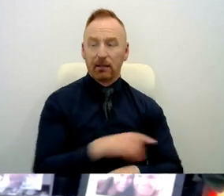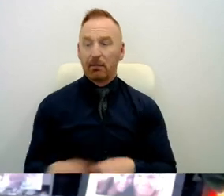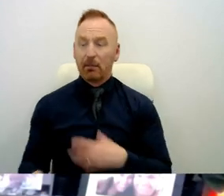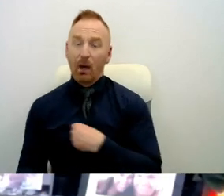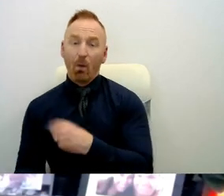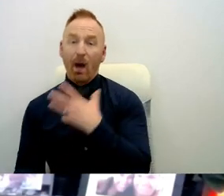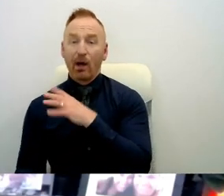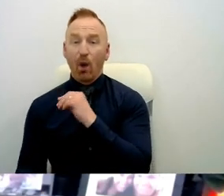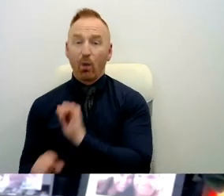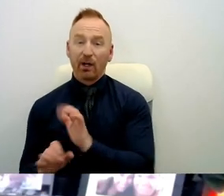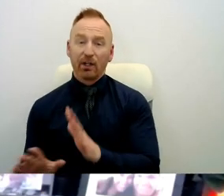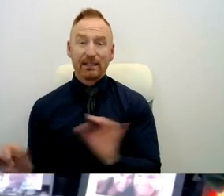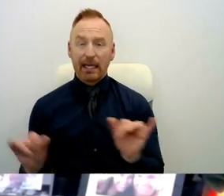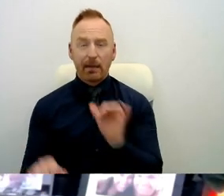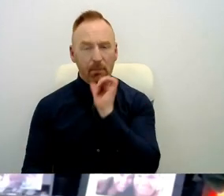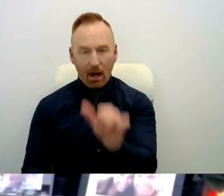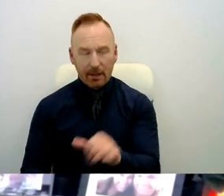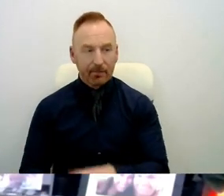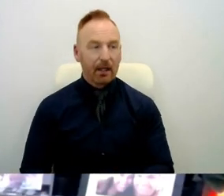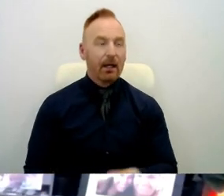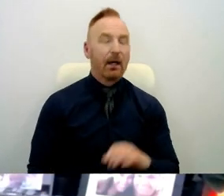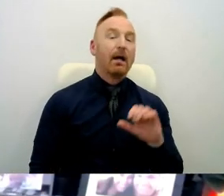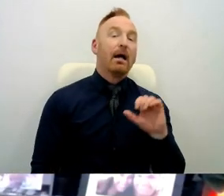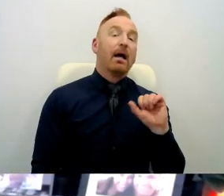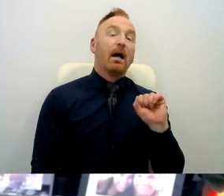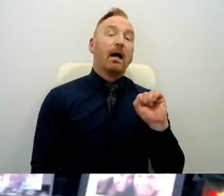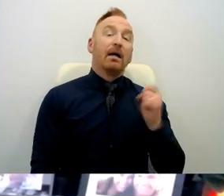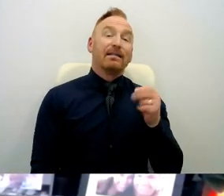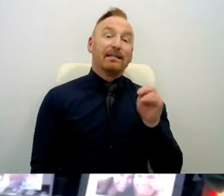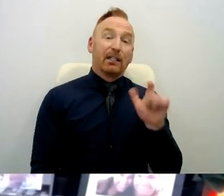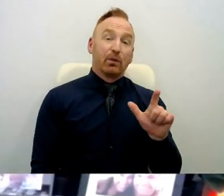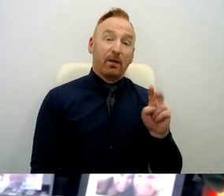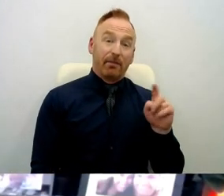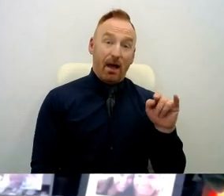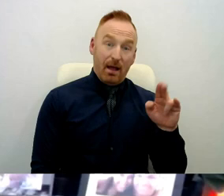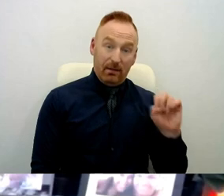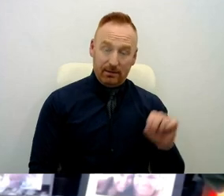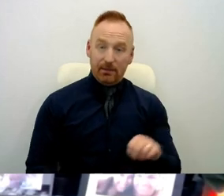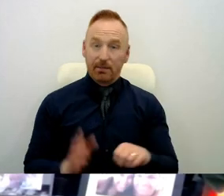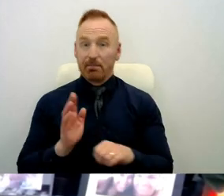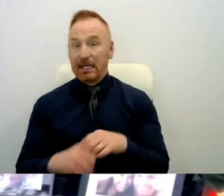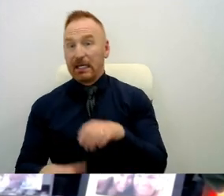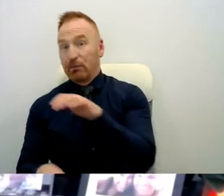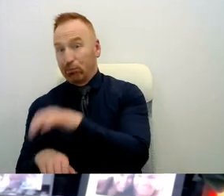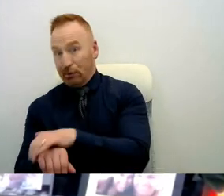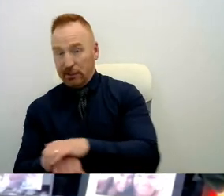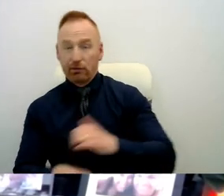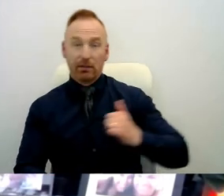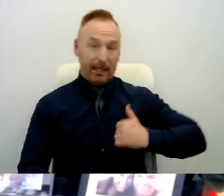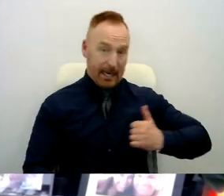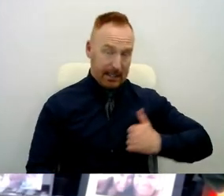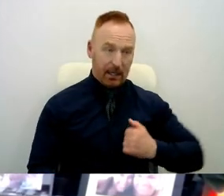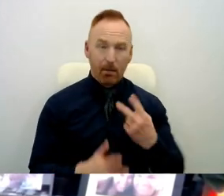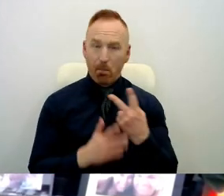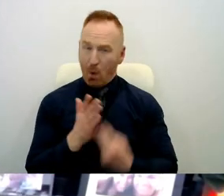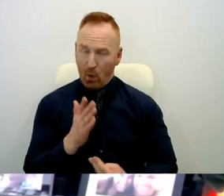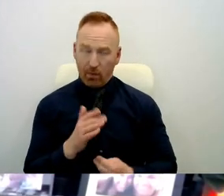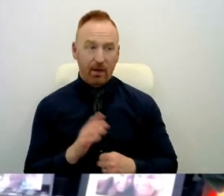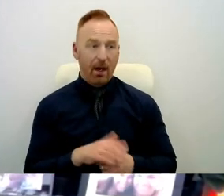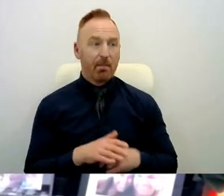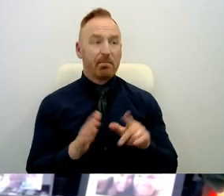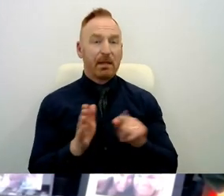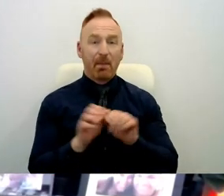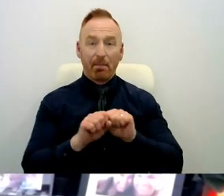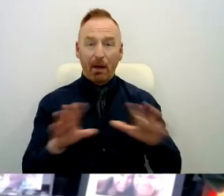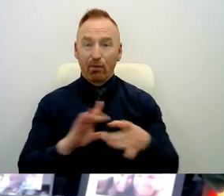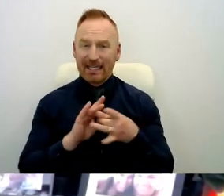coworkers. Sexual violence was also a feature of slavery under the French and the British in Canada. There's little published data on